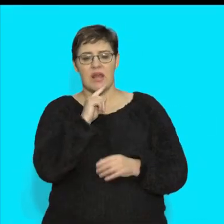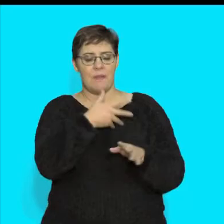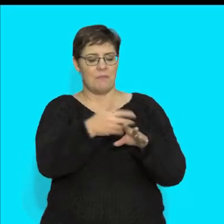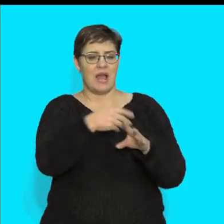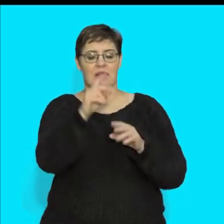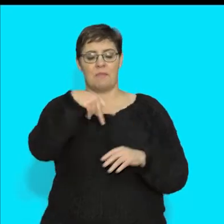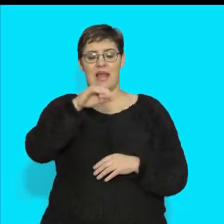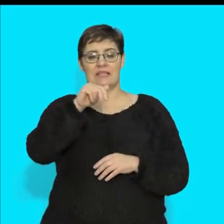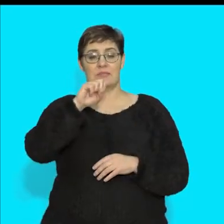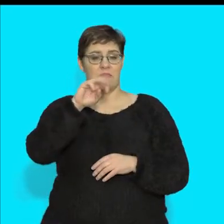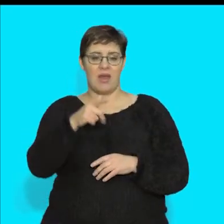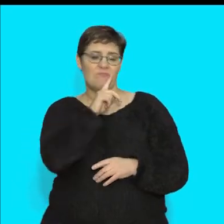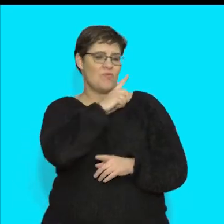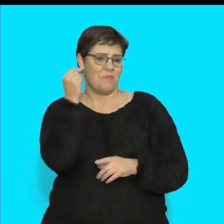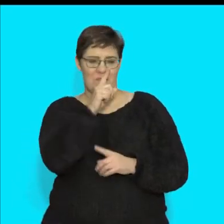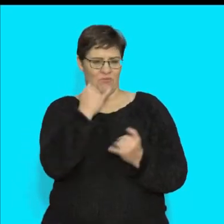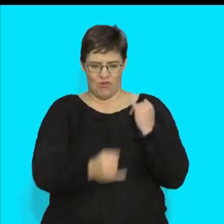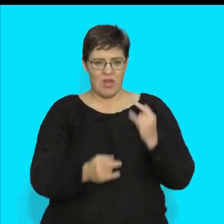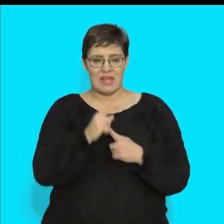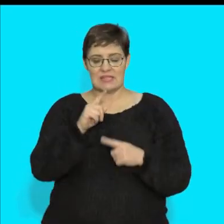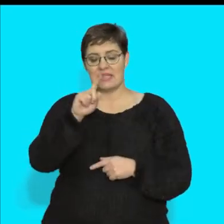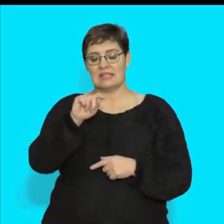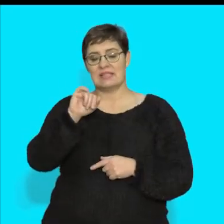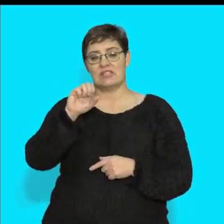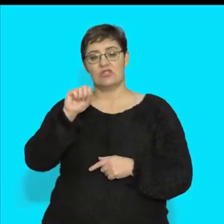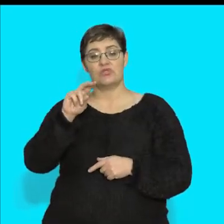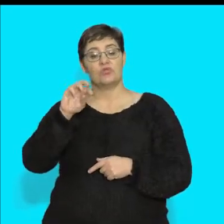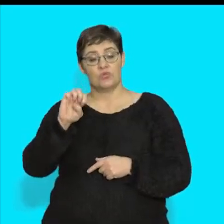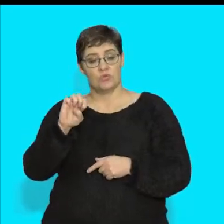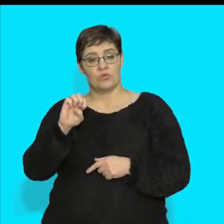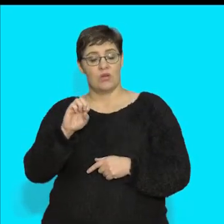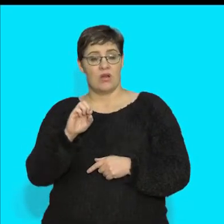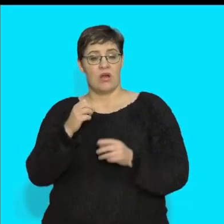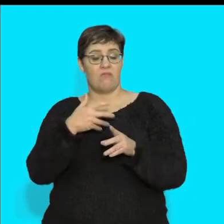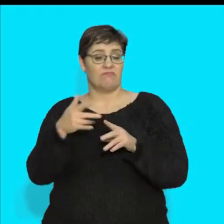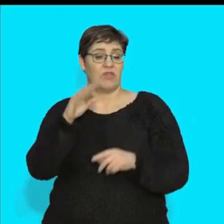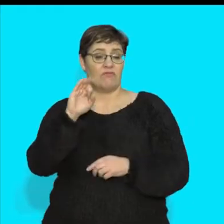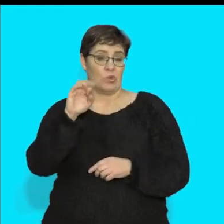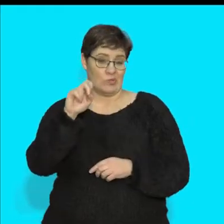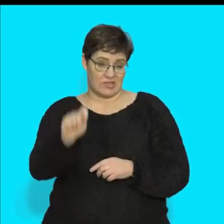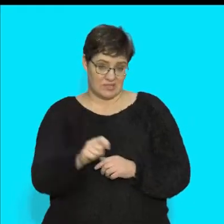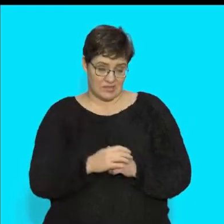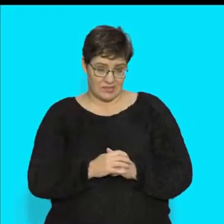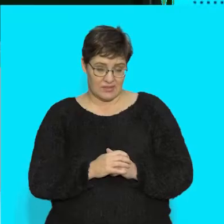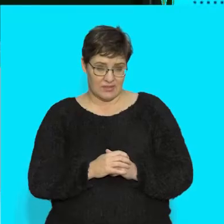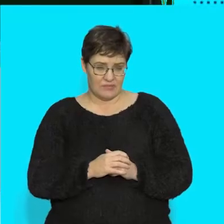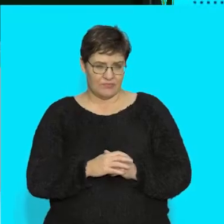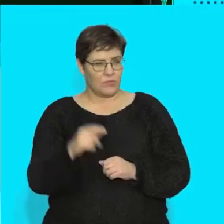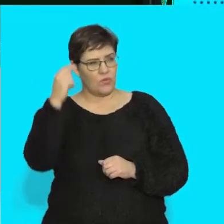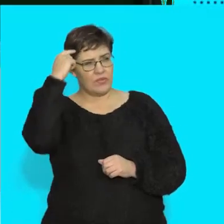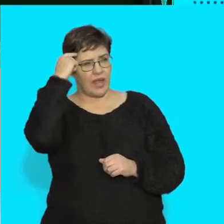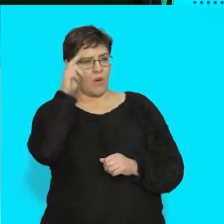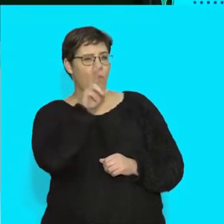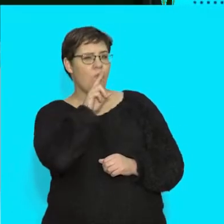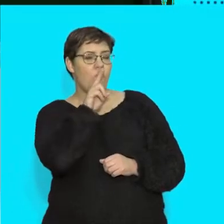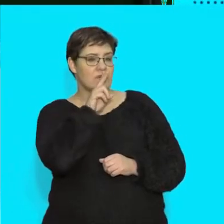but we can't call it blood plasma, it's like tissue fluid. All right, so now let's think. If water